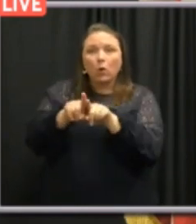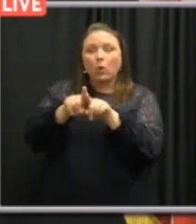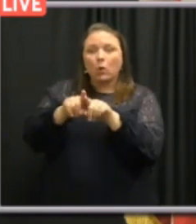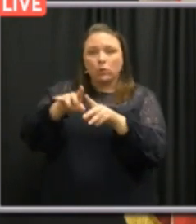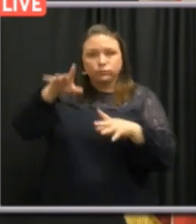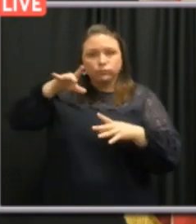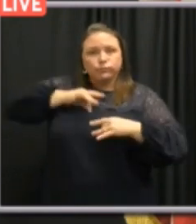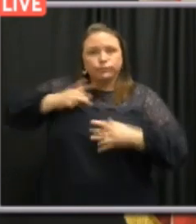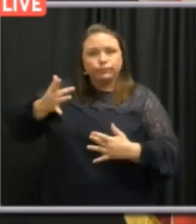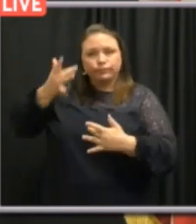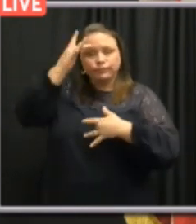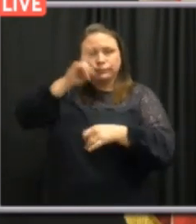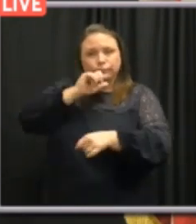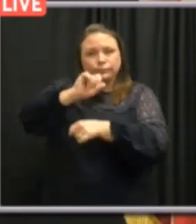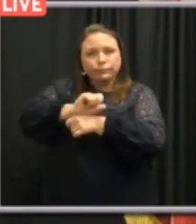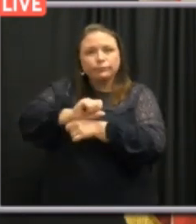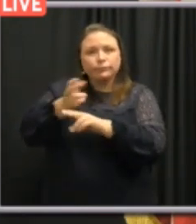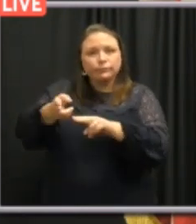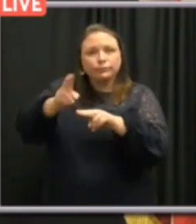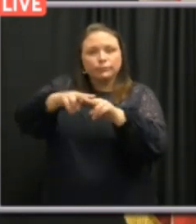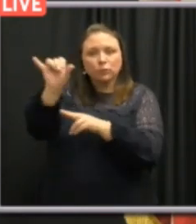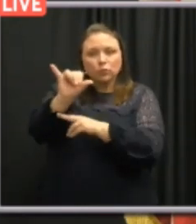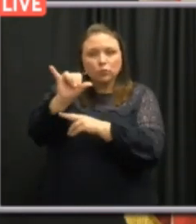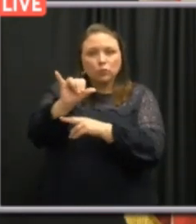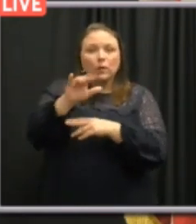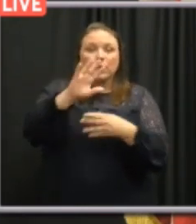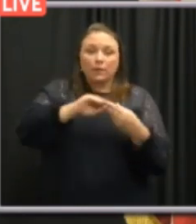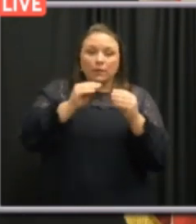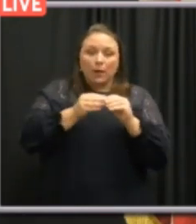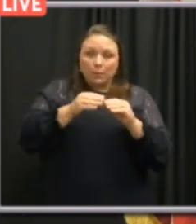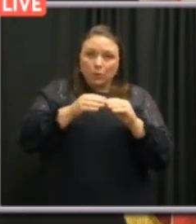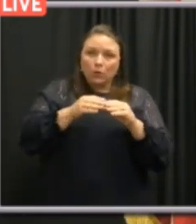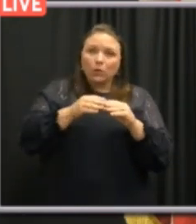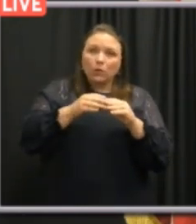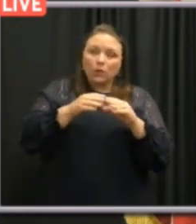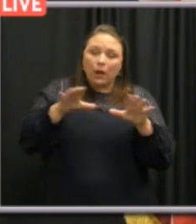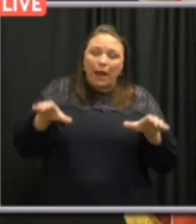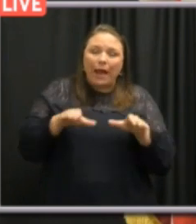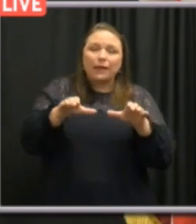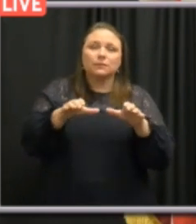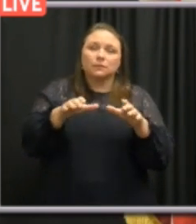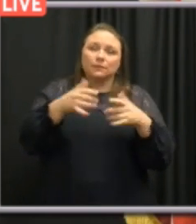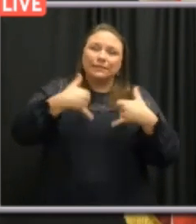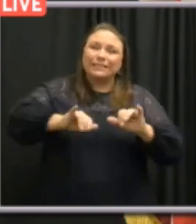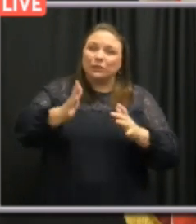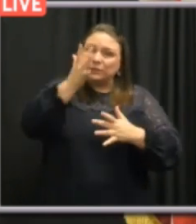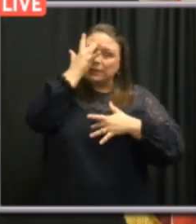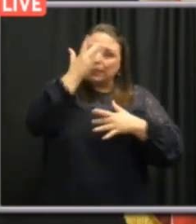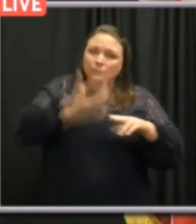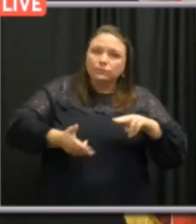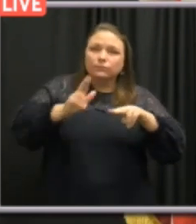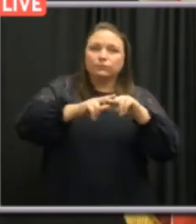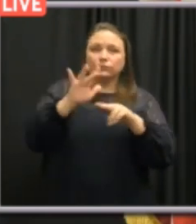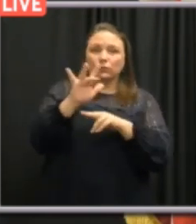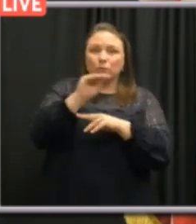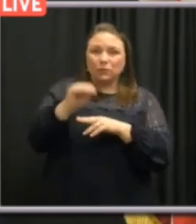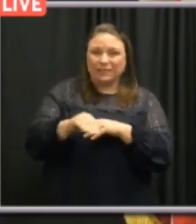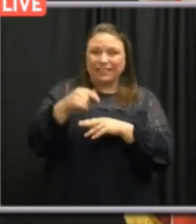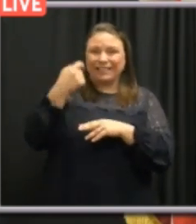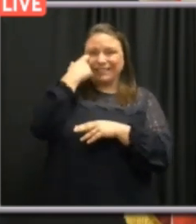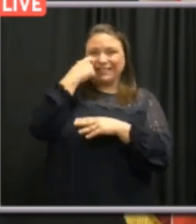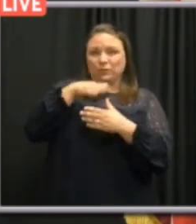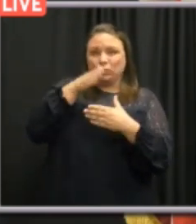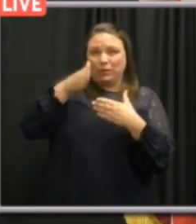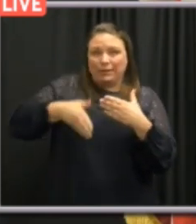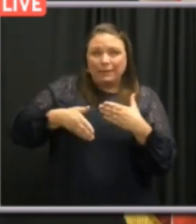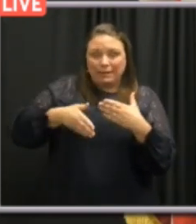at a higher rate, and the total number of active cases in Nashville has increased by 25% over this weekend